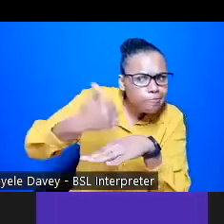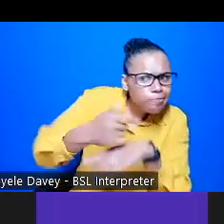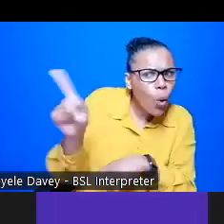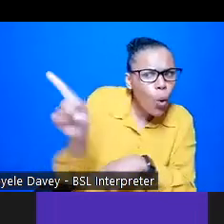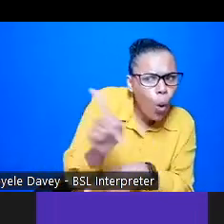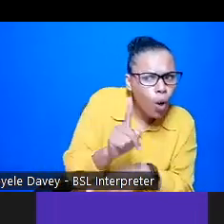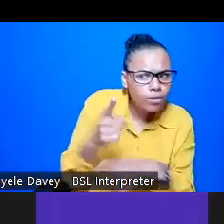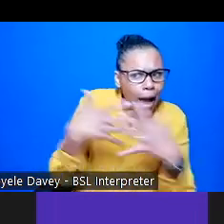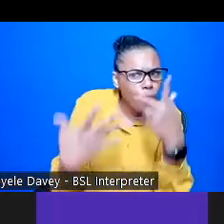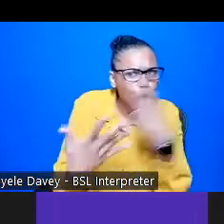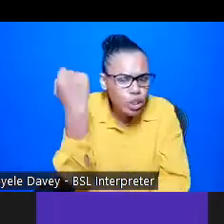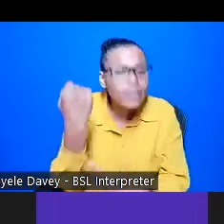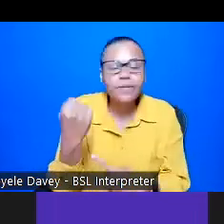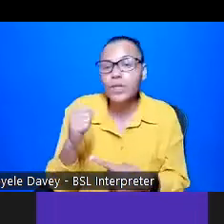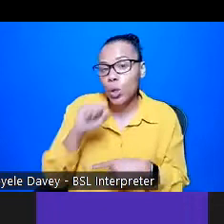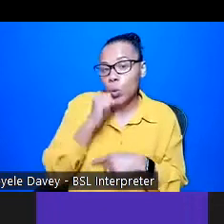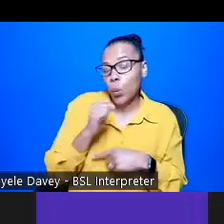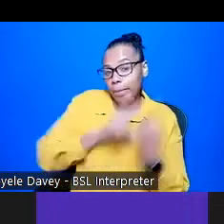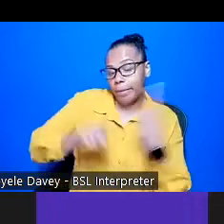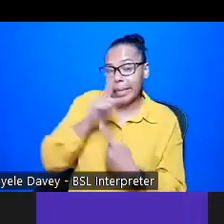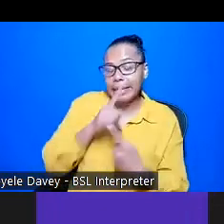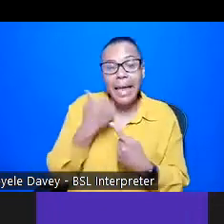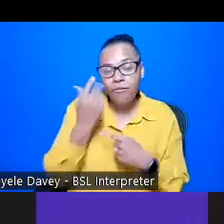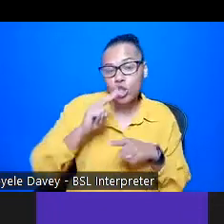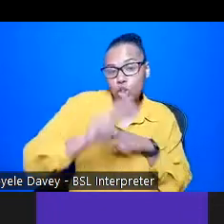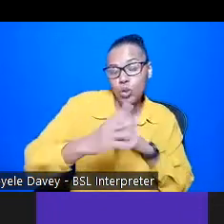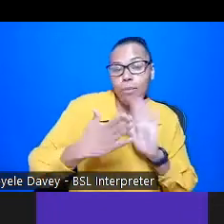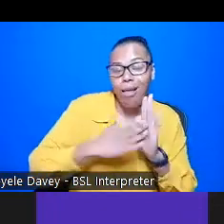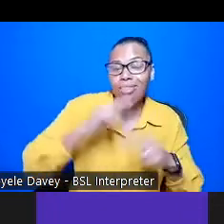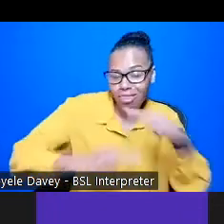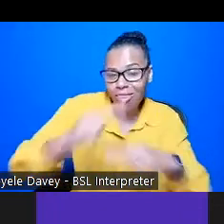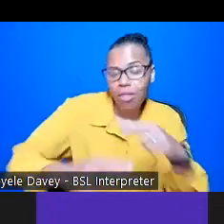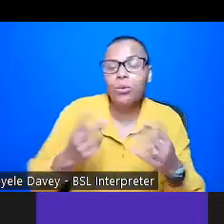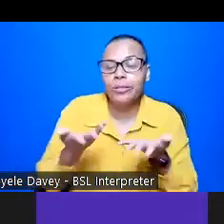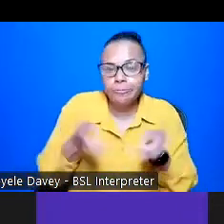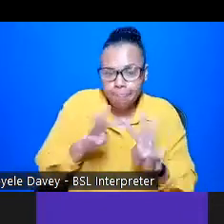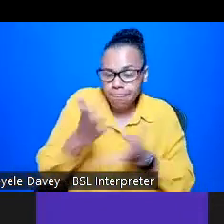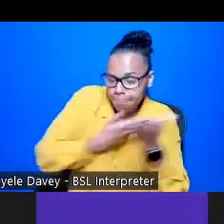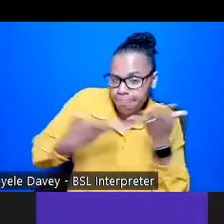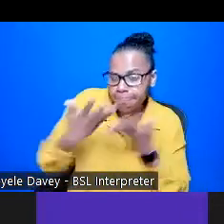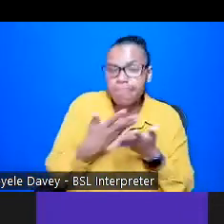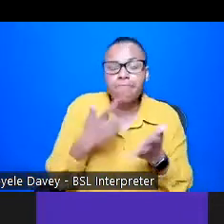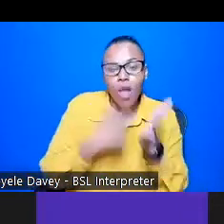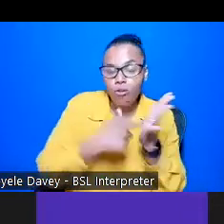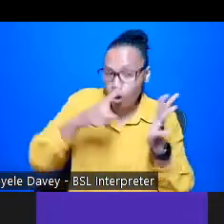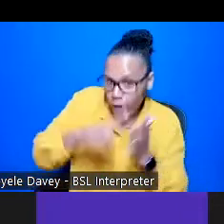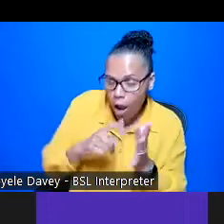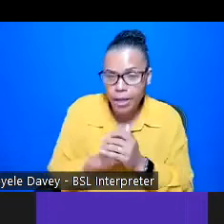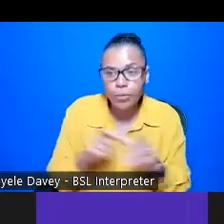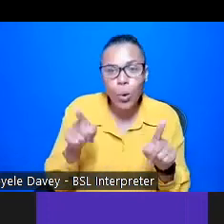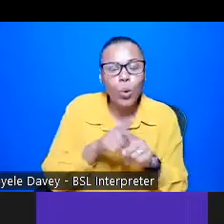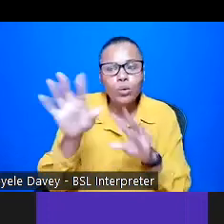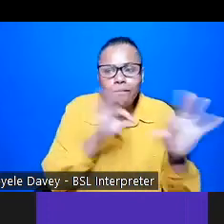meets bi-monthly and discusses the state of the sector, the Race Representation Index, and invites key stakeholders such as